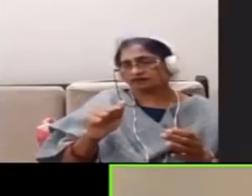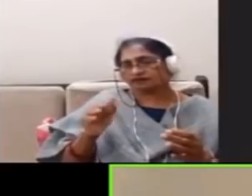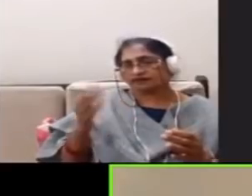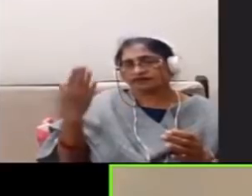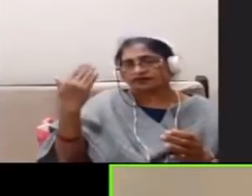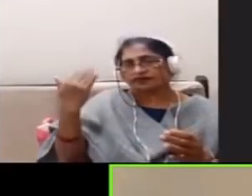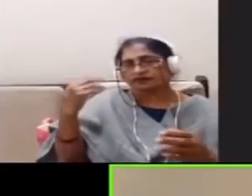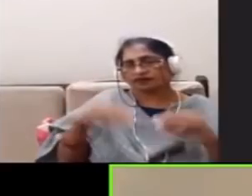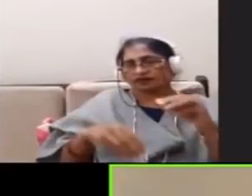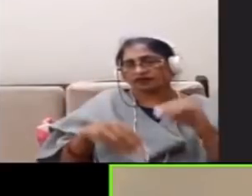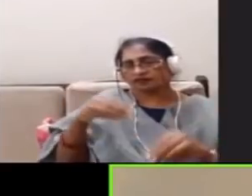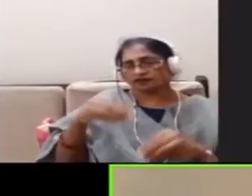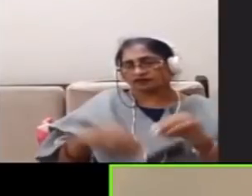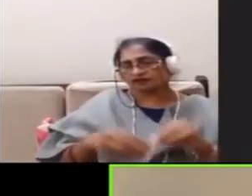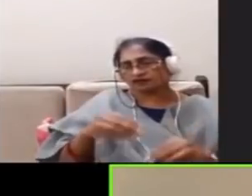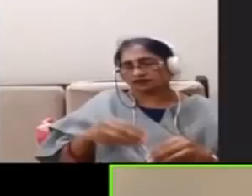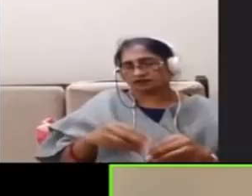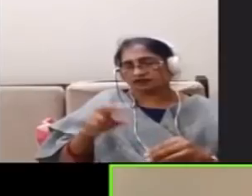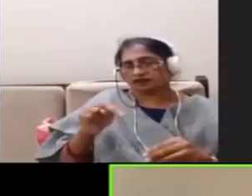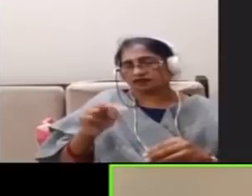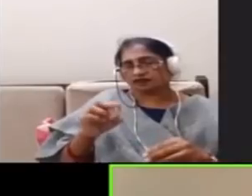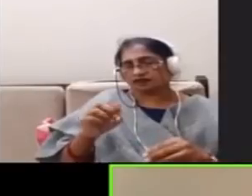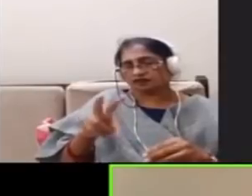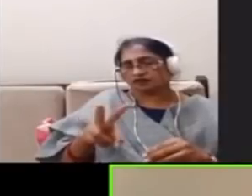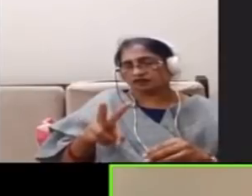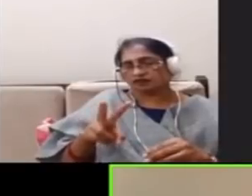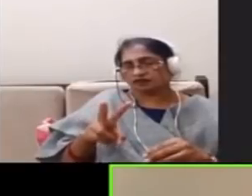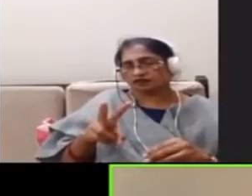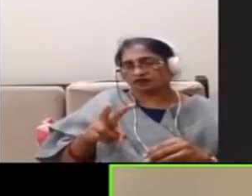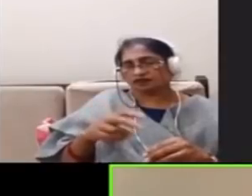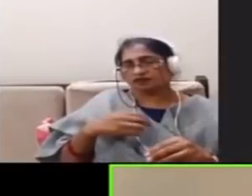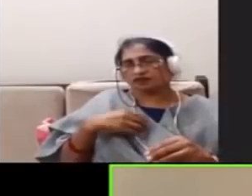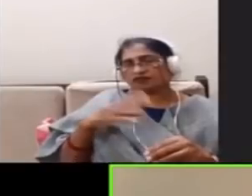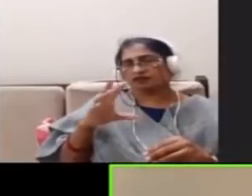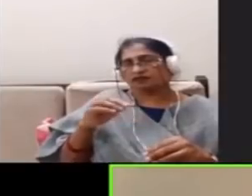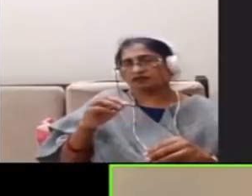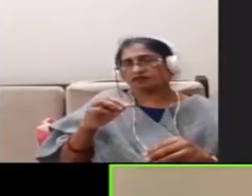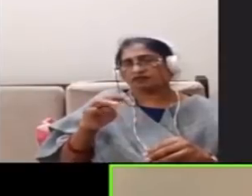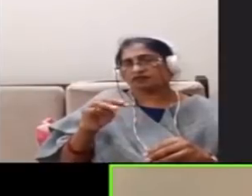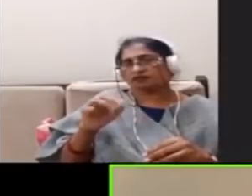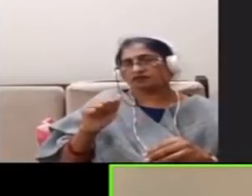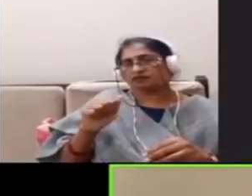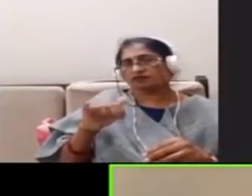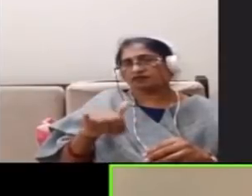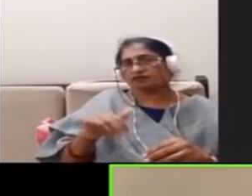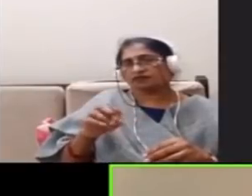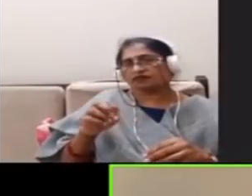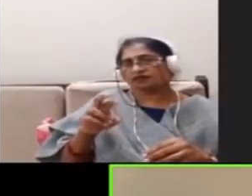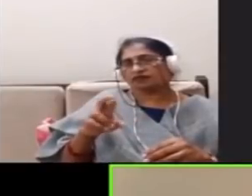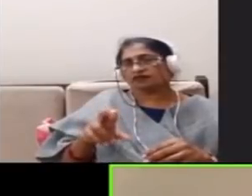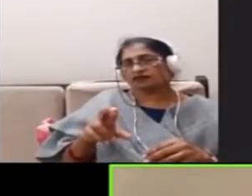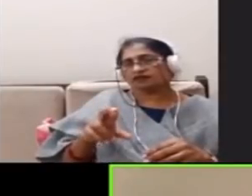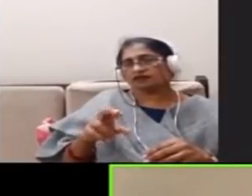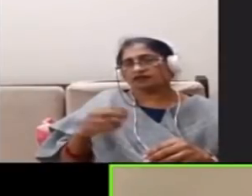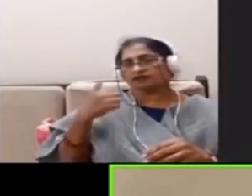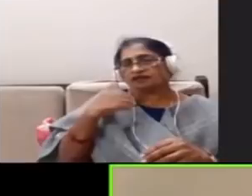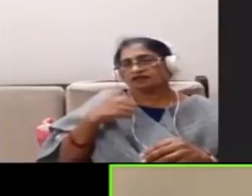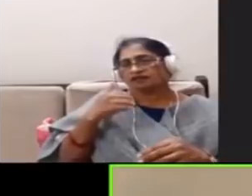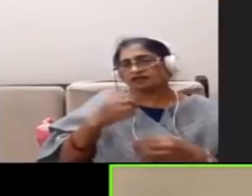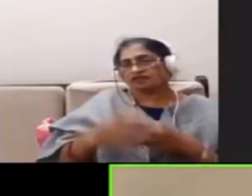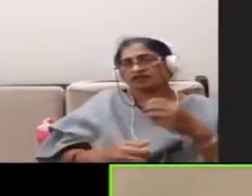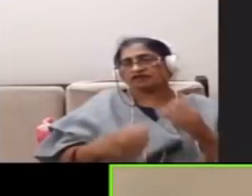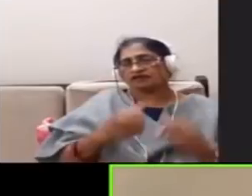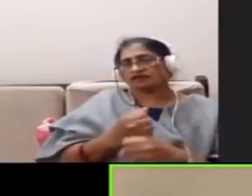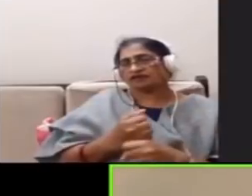November. And we actually, I'm no longer mayor as of last evening. We rotate our mayor position each and every year. And so one